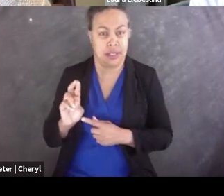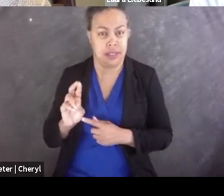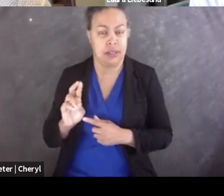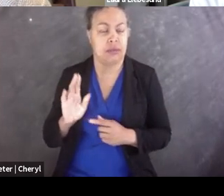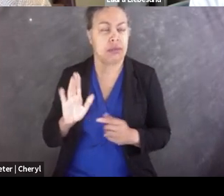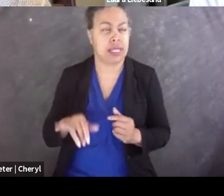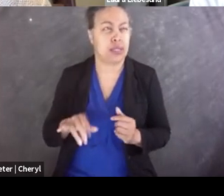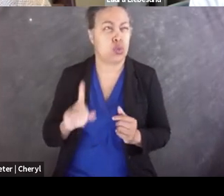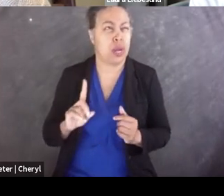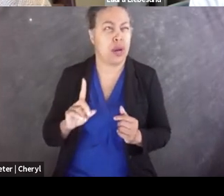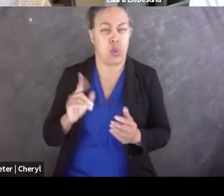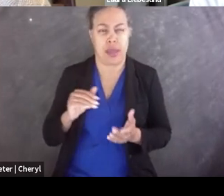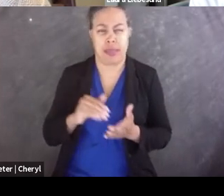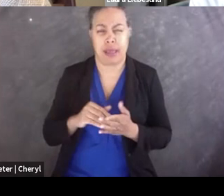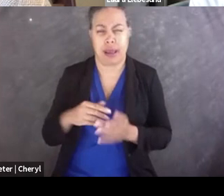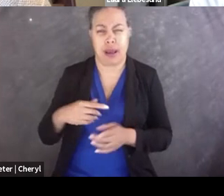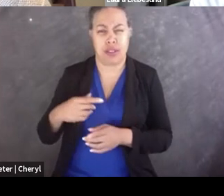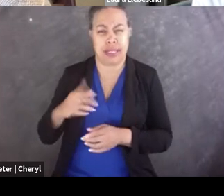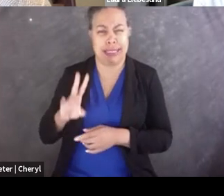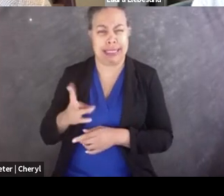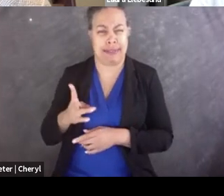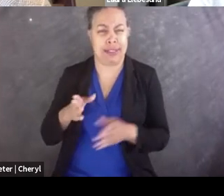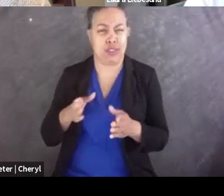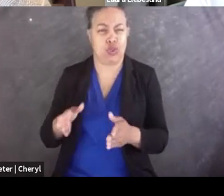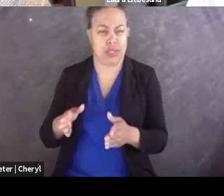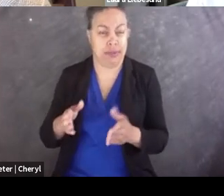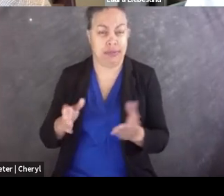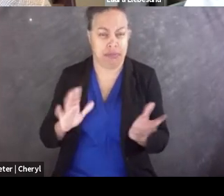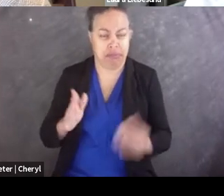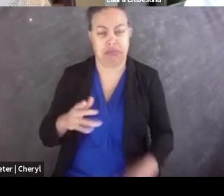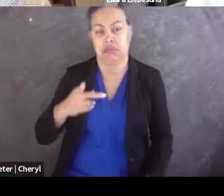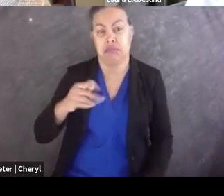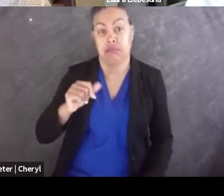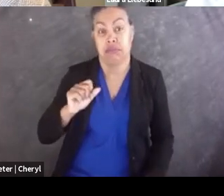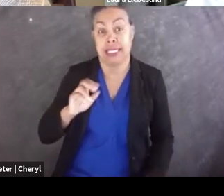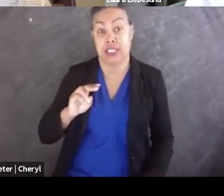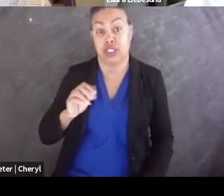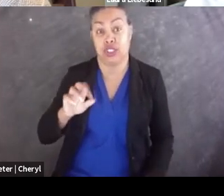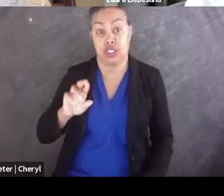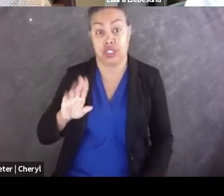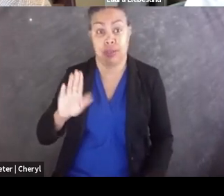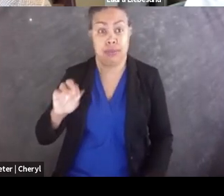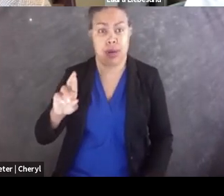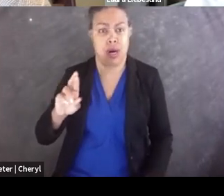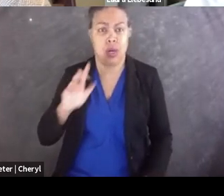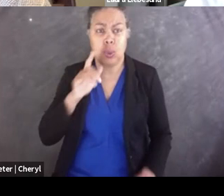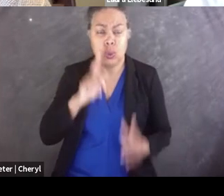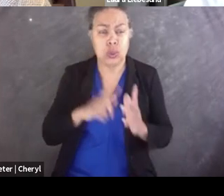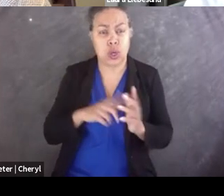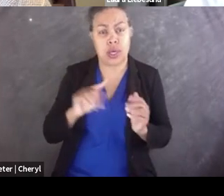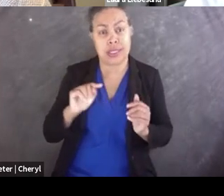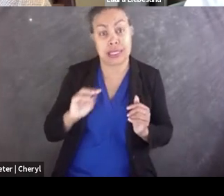1000 block of 7th Street. So the passenger bar was started by Tom and Derek